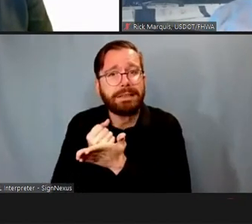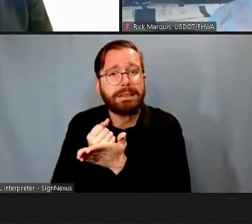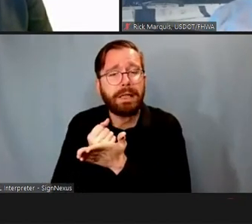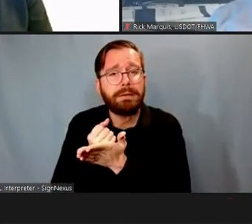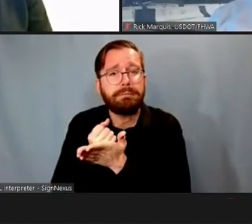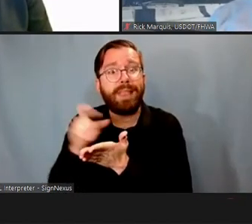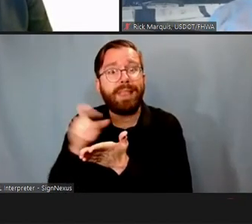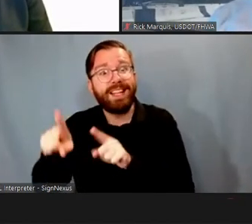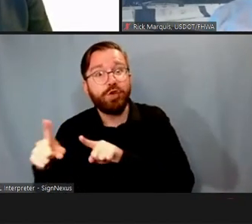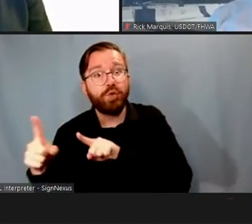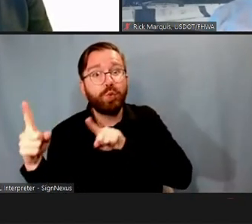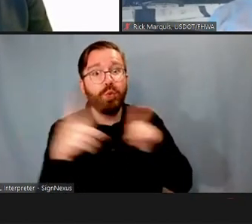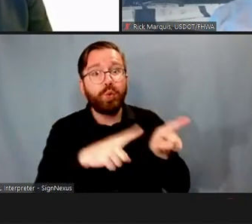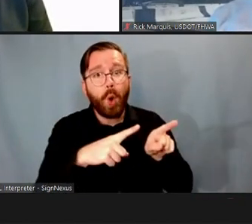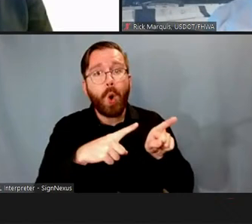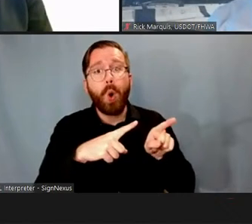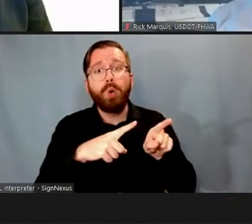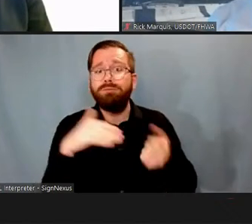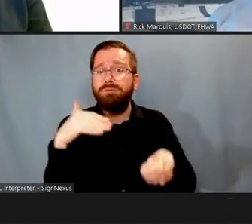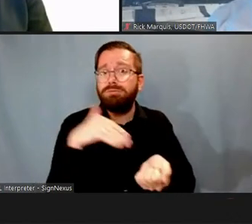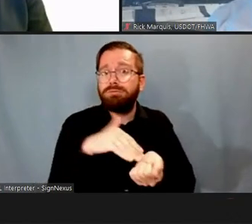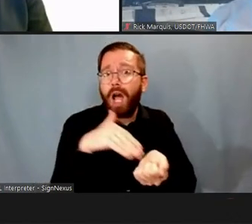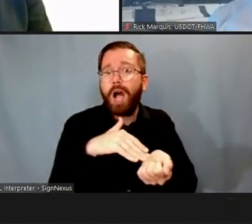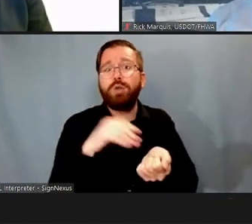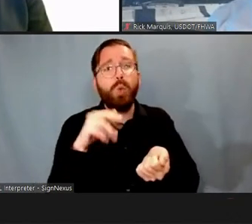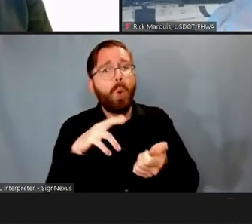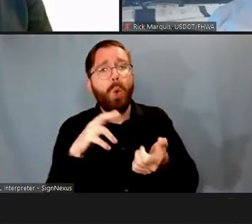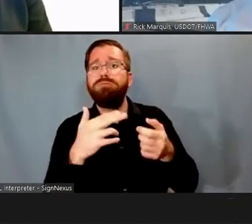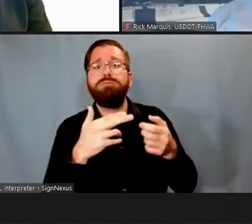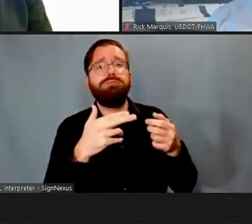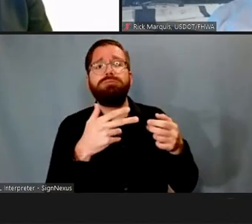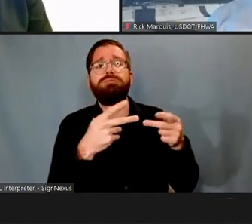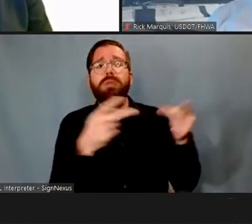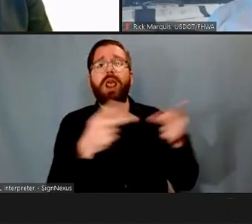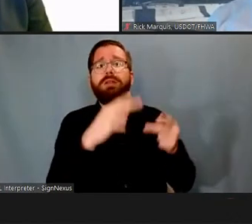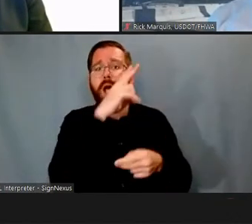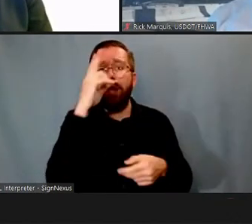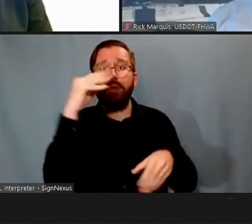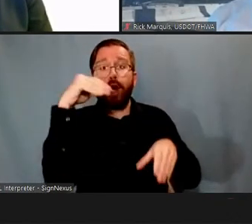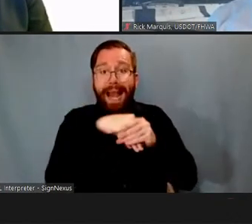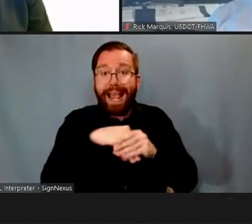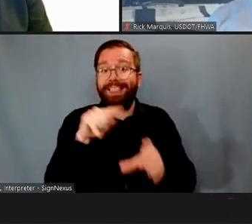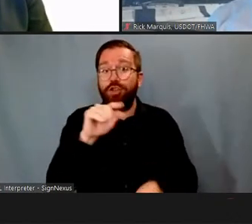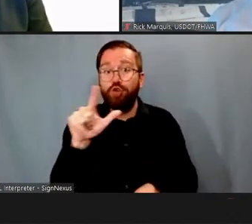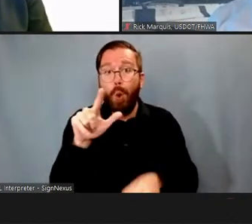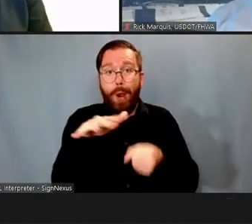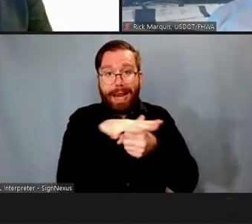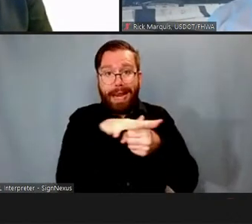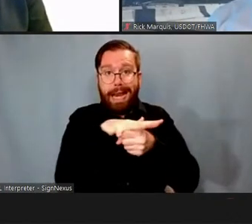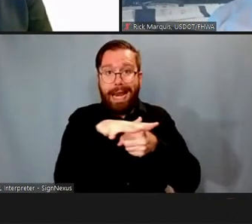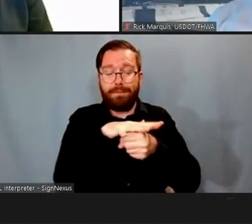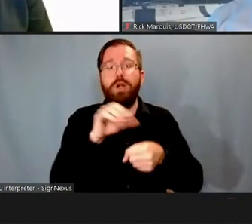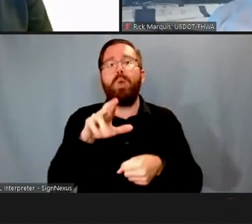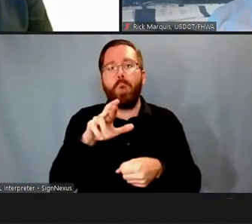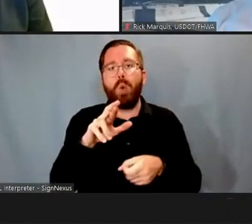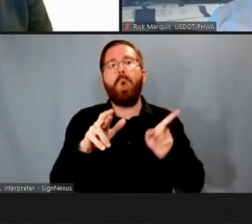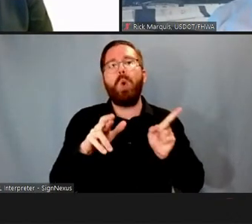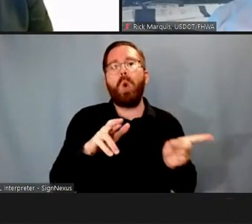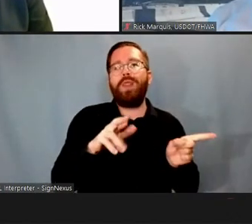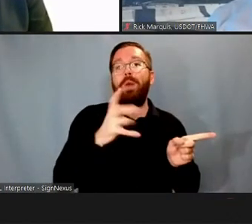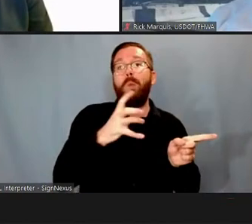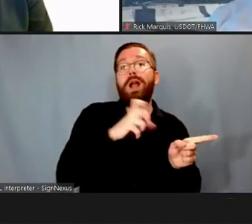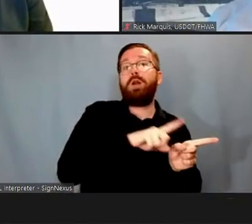facilities in the toll zone or if someone's similar residing in the toll zone was trying to access the e-60s hospital